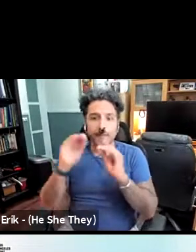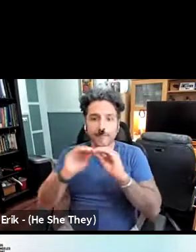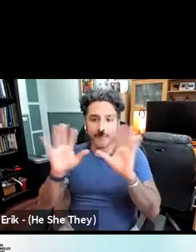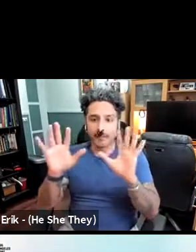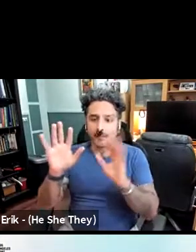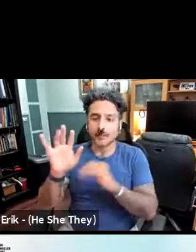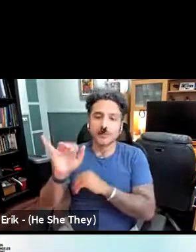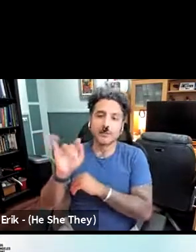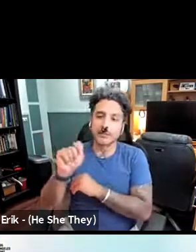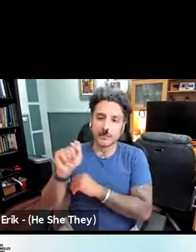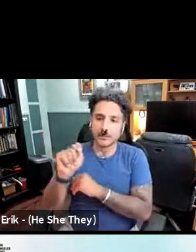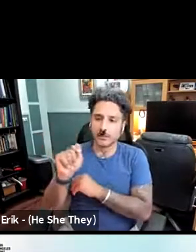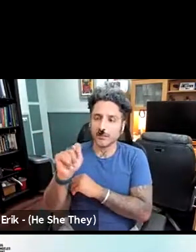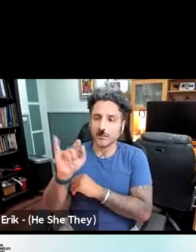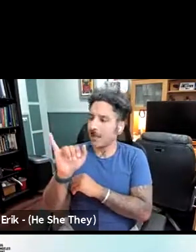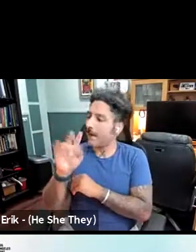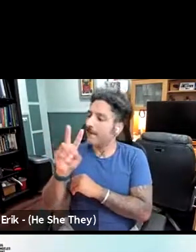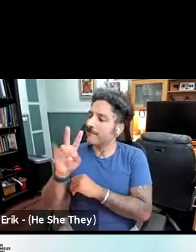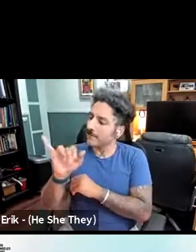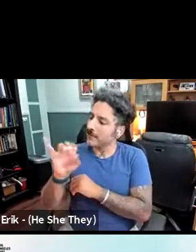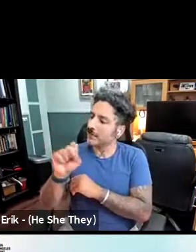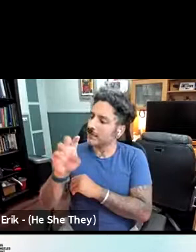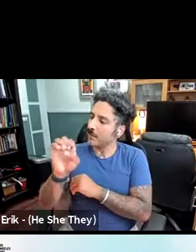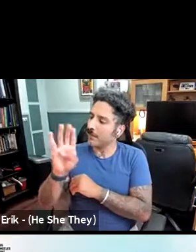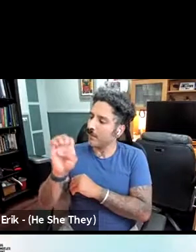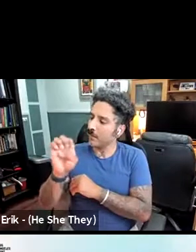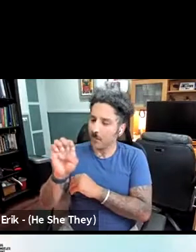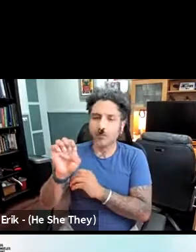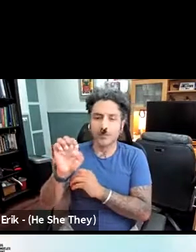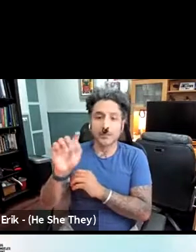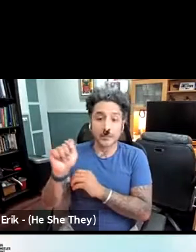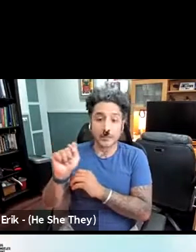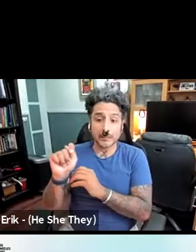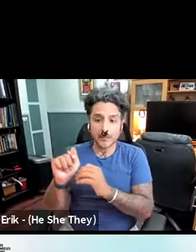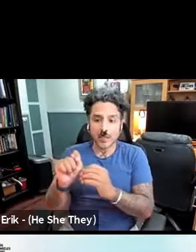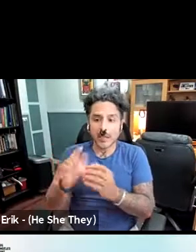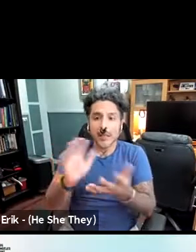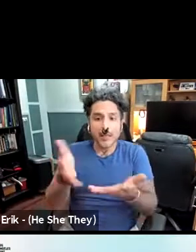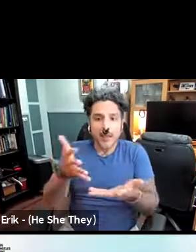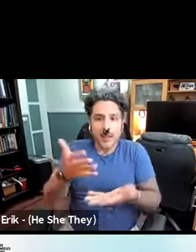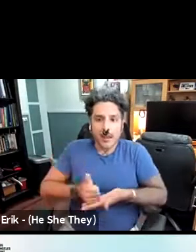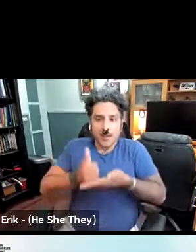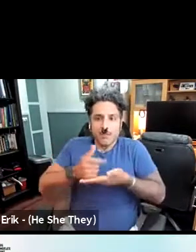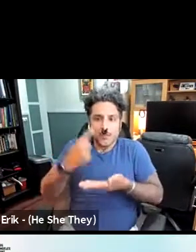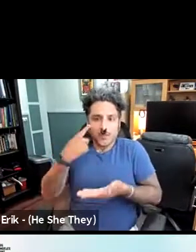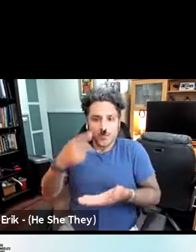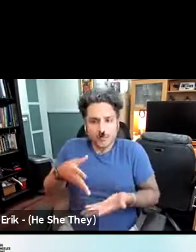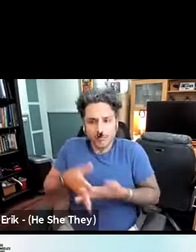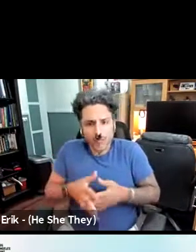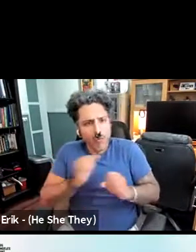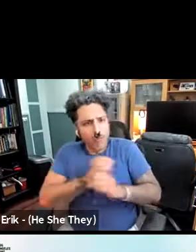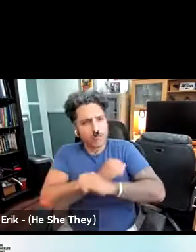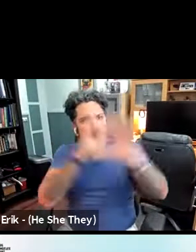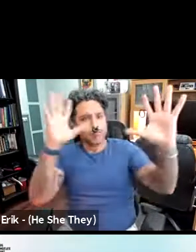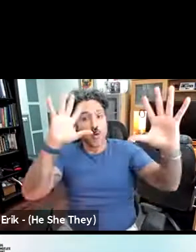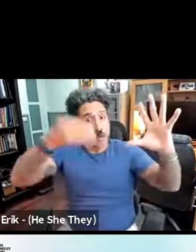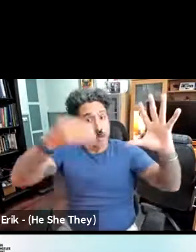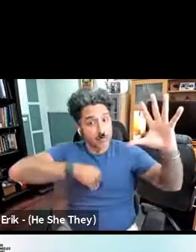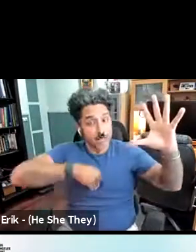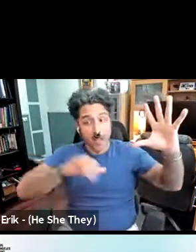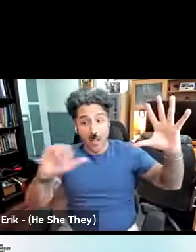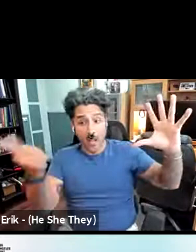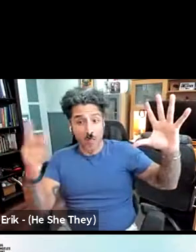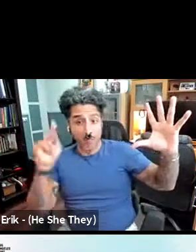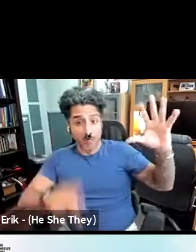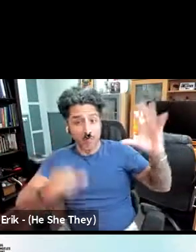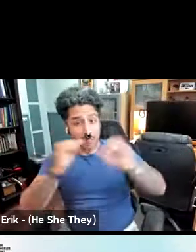Scruggs, that's mutual aid helping. Those are us digging into each other and seeing our own visions within ourselves and others